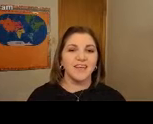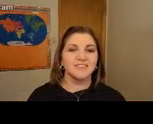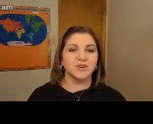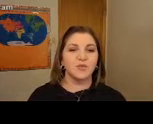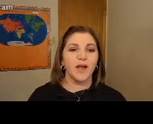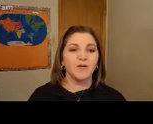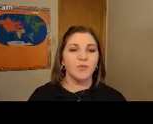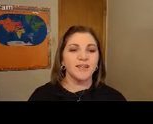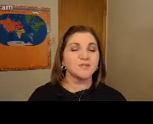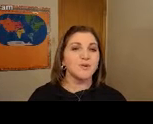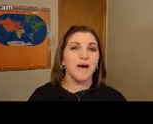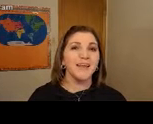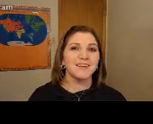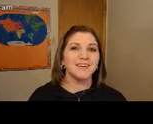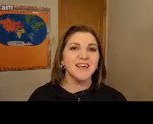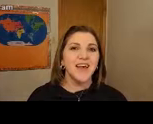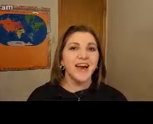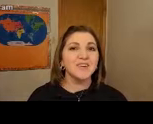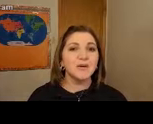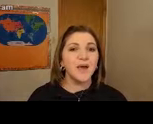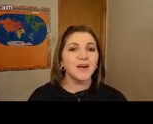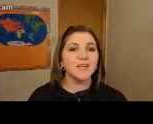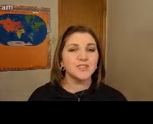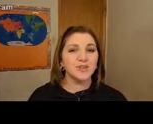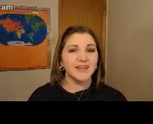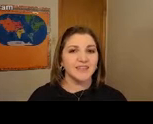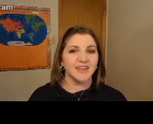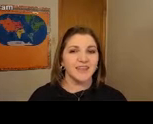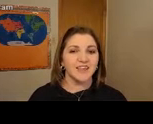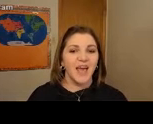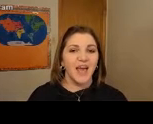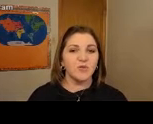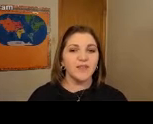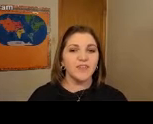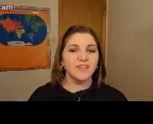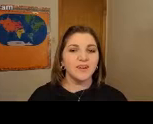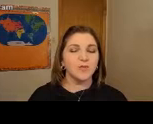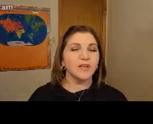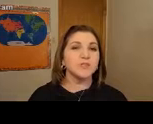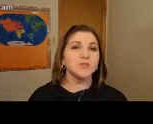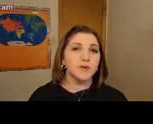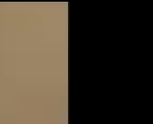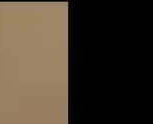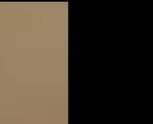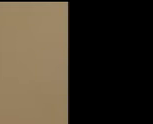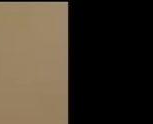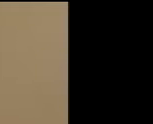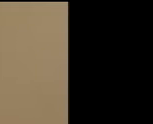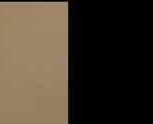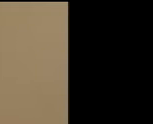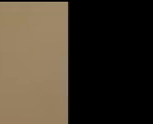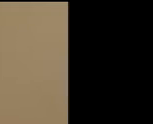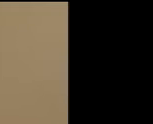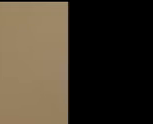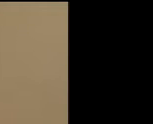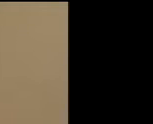right, that is a great way to remind us how to compare and contrast things. And one thing that I want you to remember when we compare and